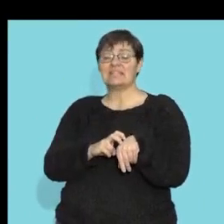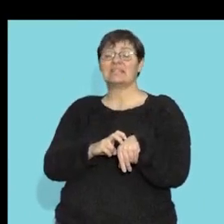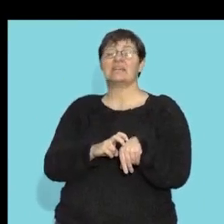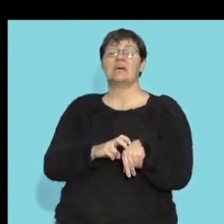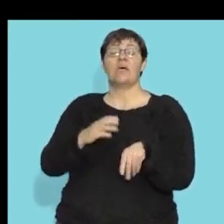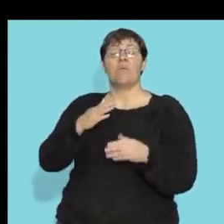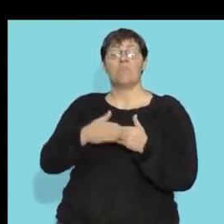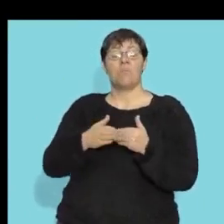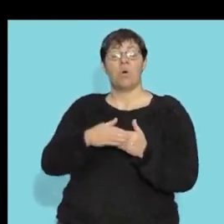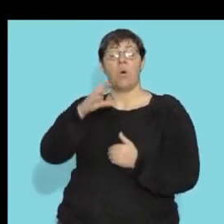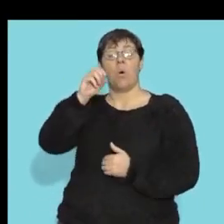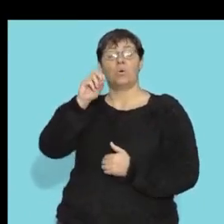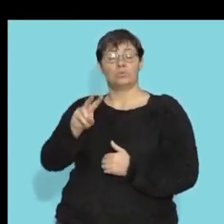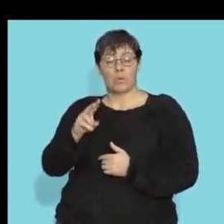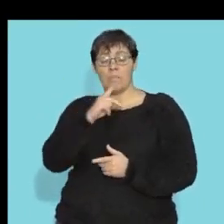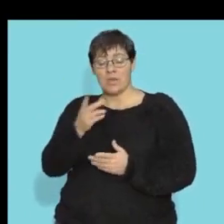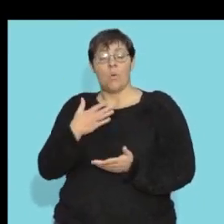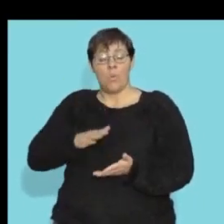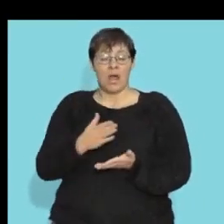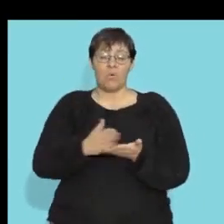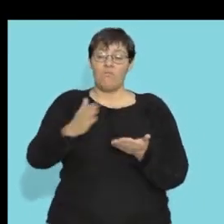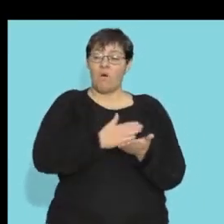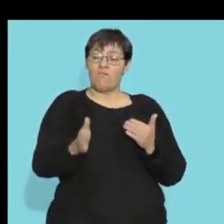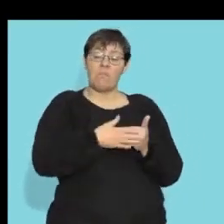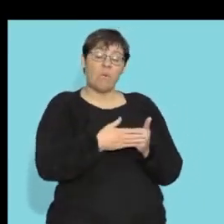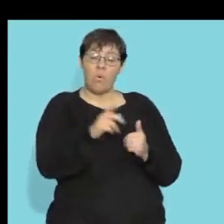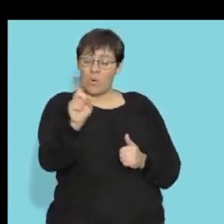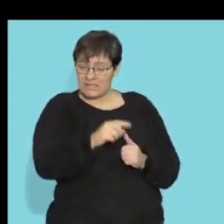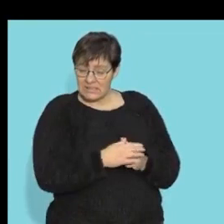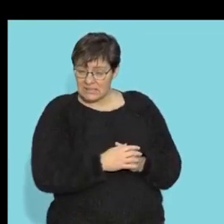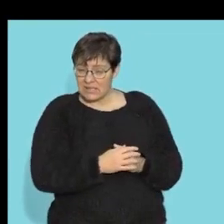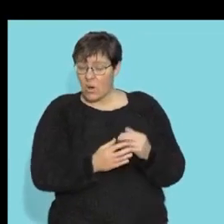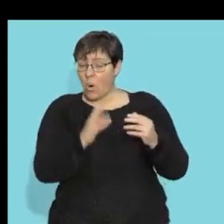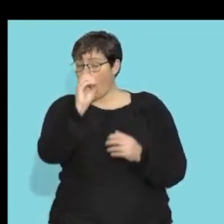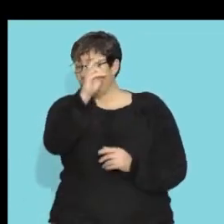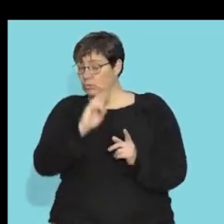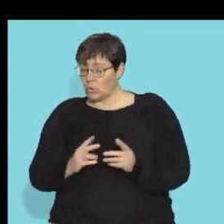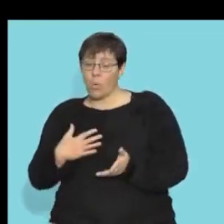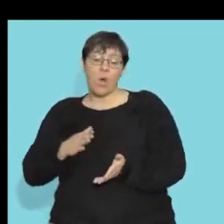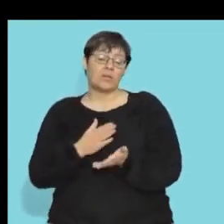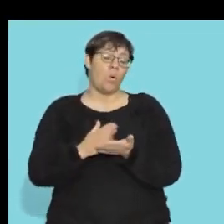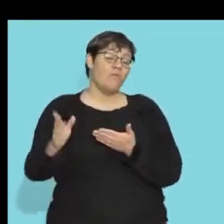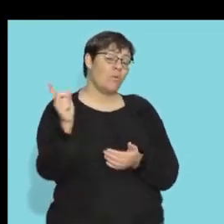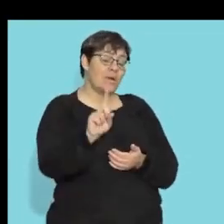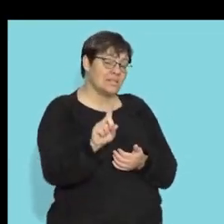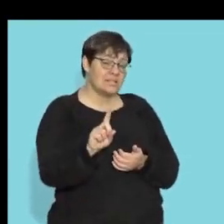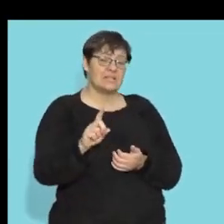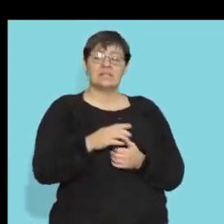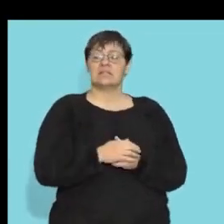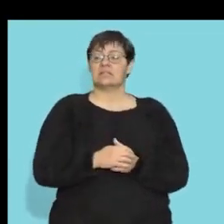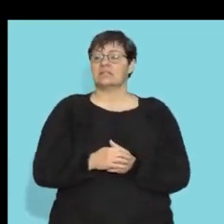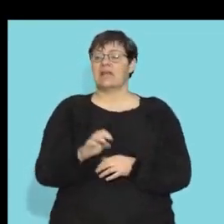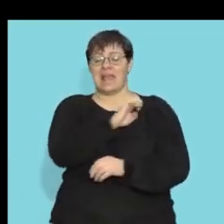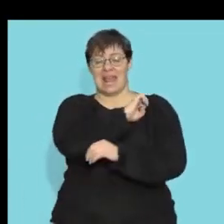oxygen to release more what? What is the process where we take in oxygen? What do we want to release? We want to